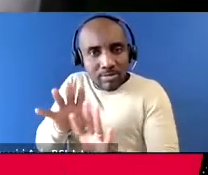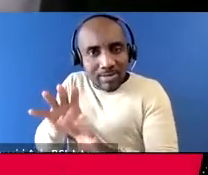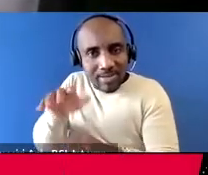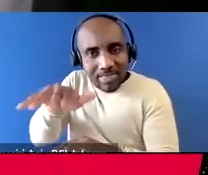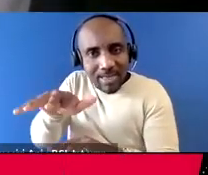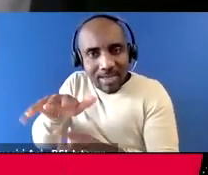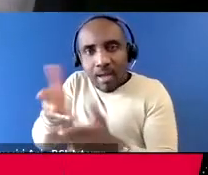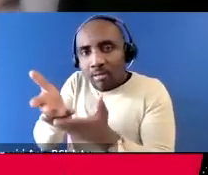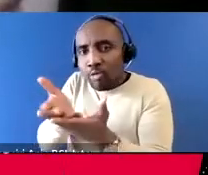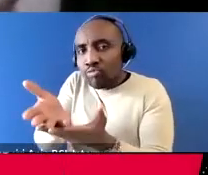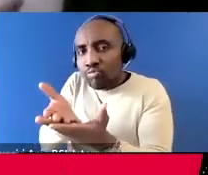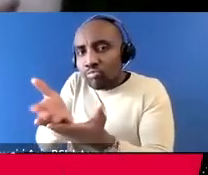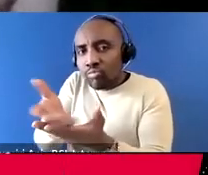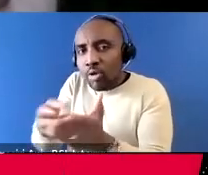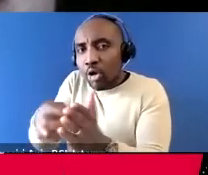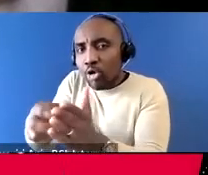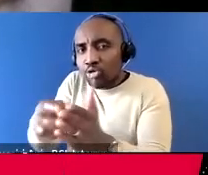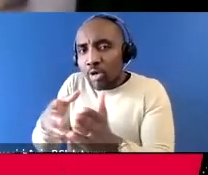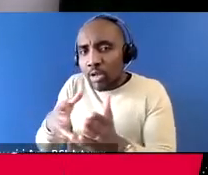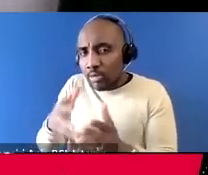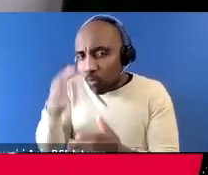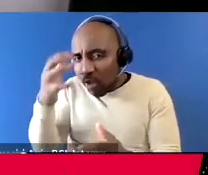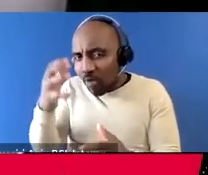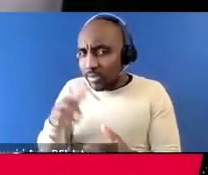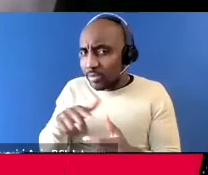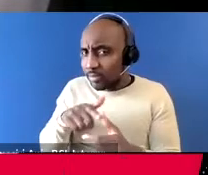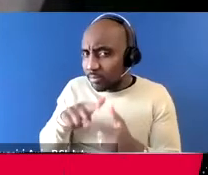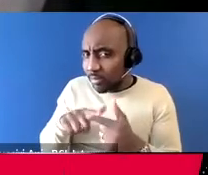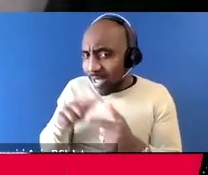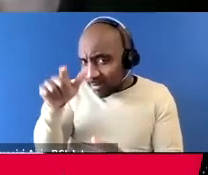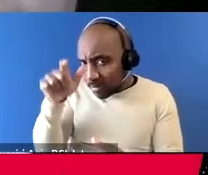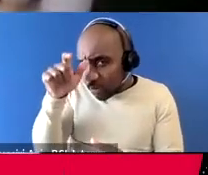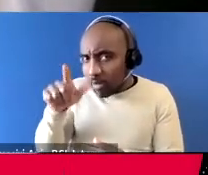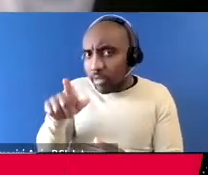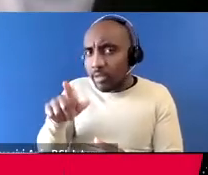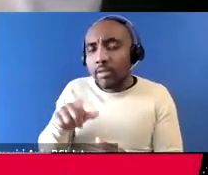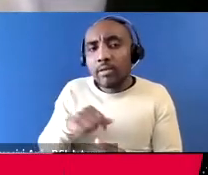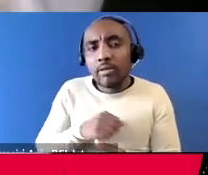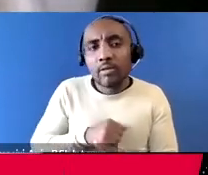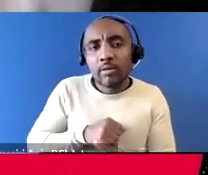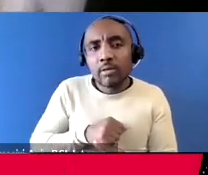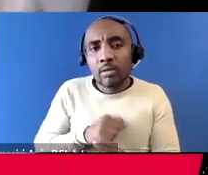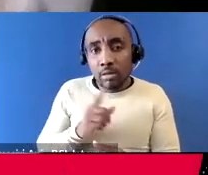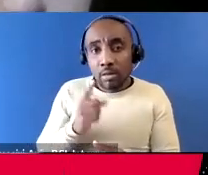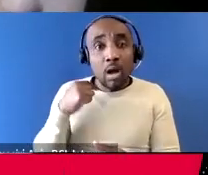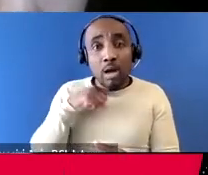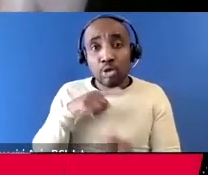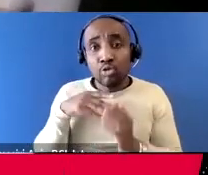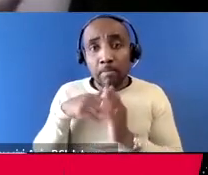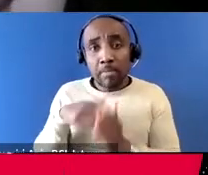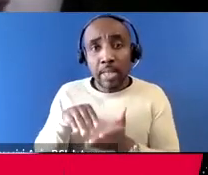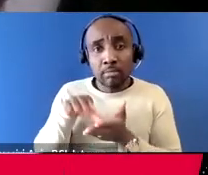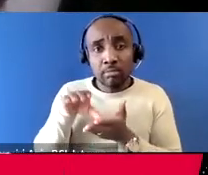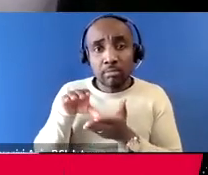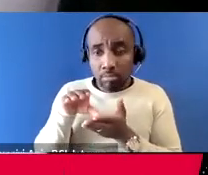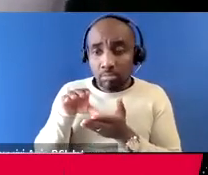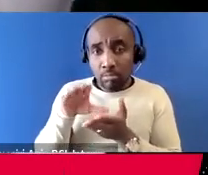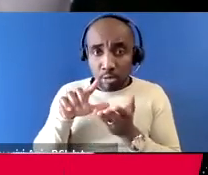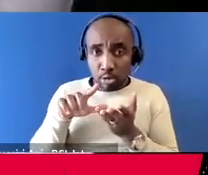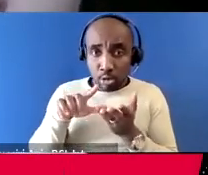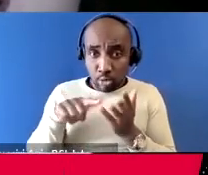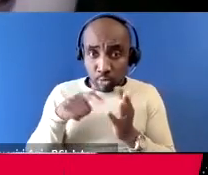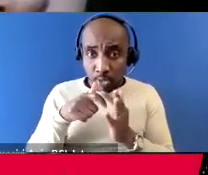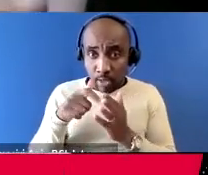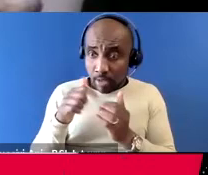helped broker for BAE to support the development of fighter jets. Now, Anna mentioned that when these companies are questioned about